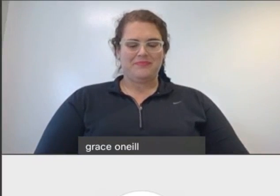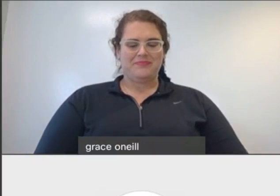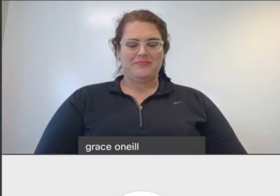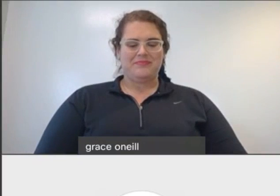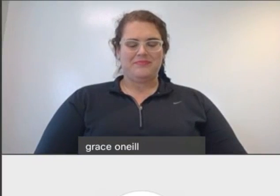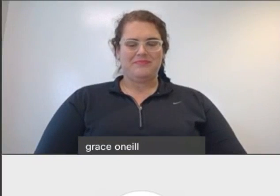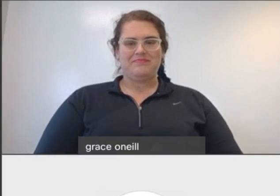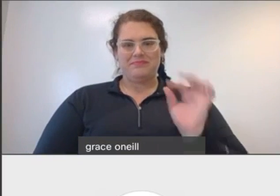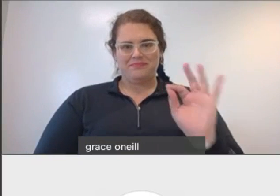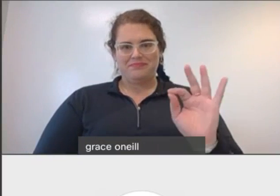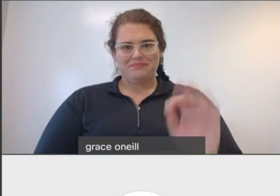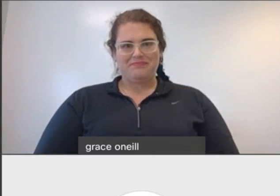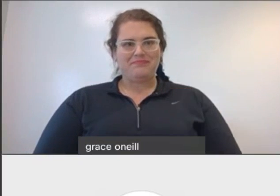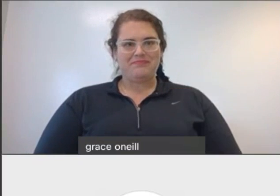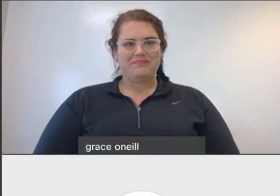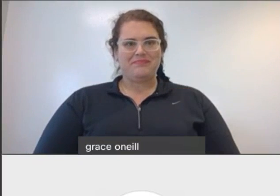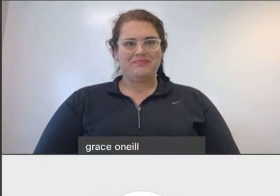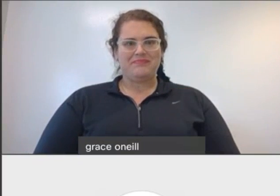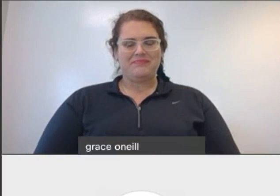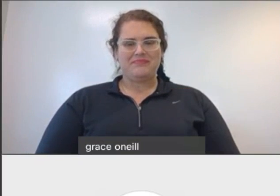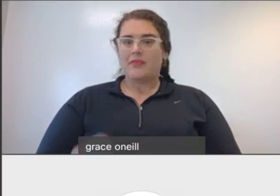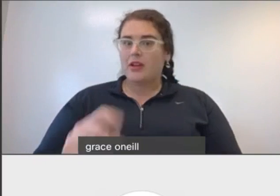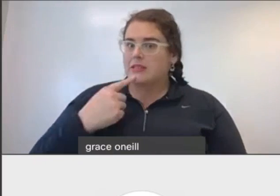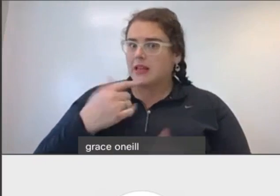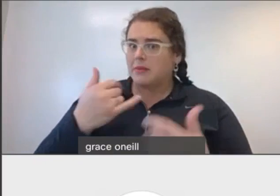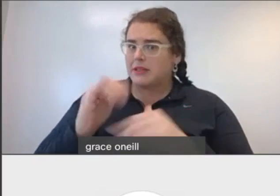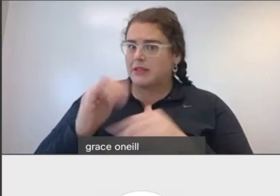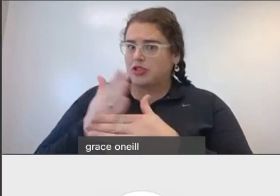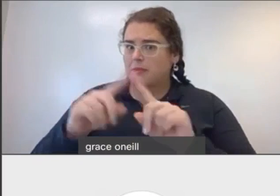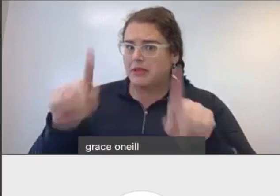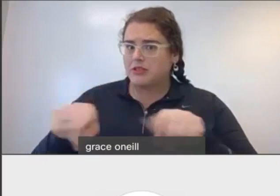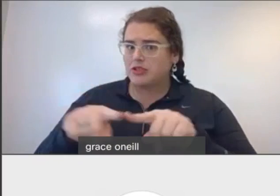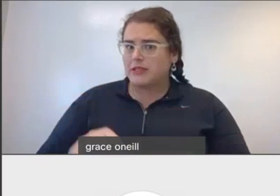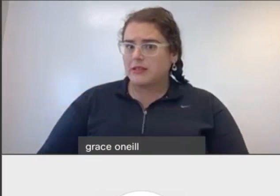We're good. Did you say I'm still sharing my screen?